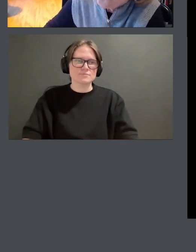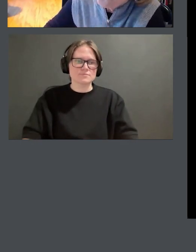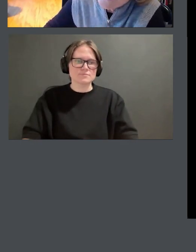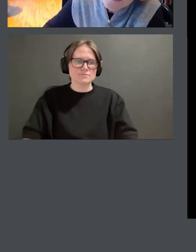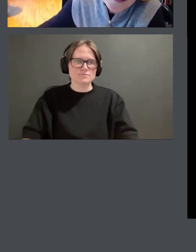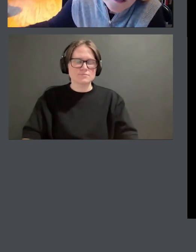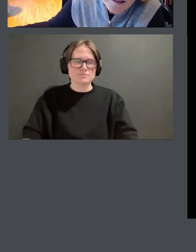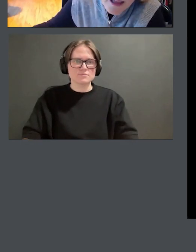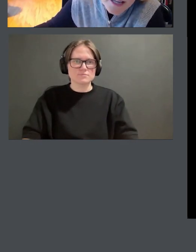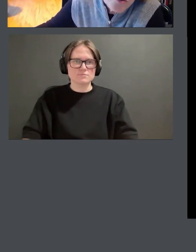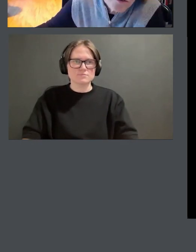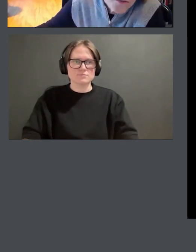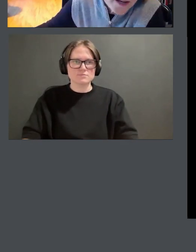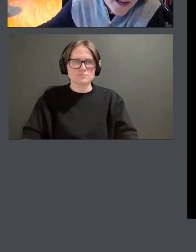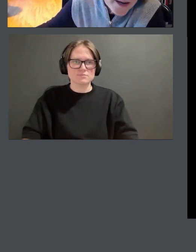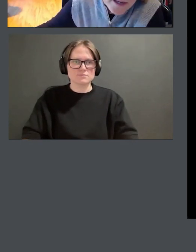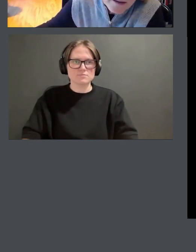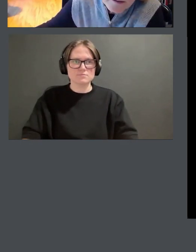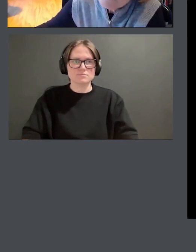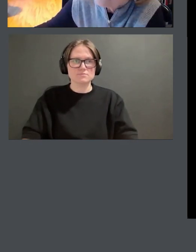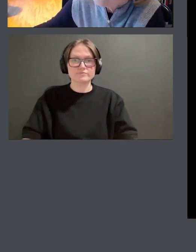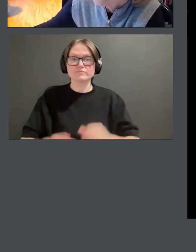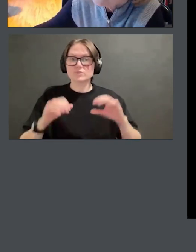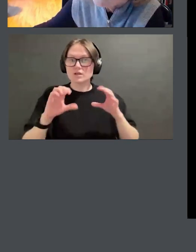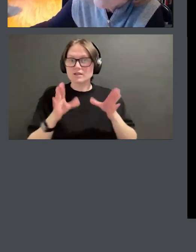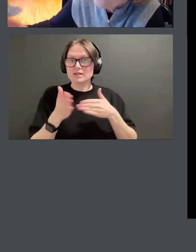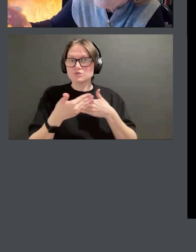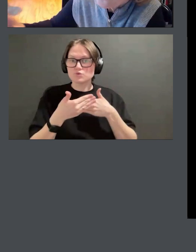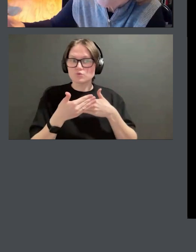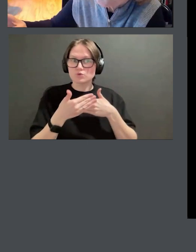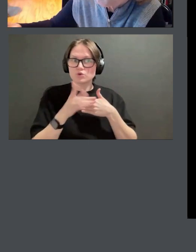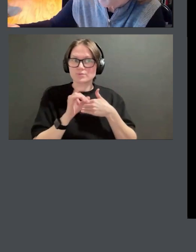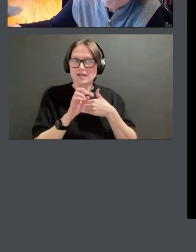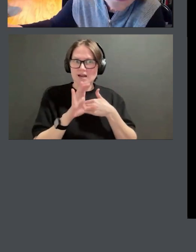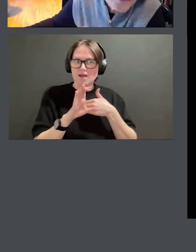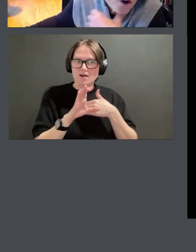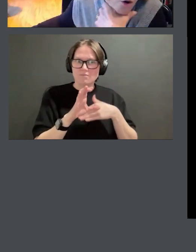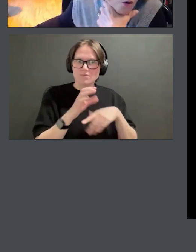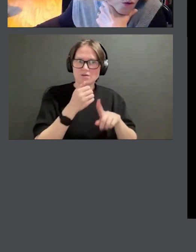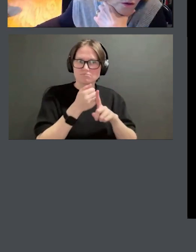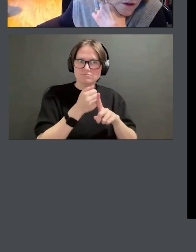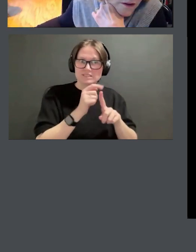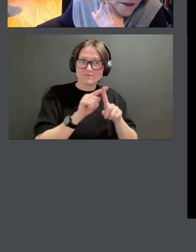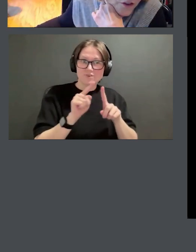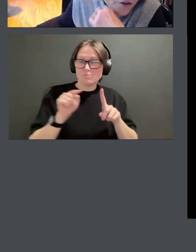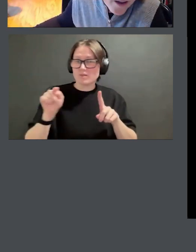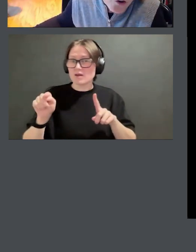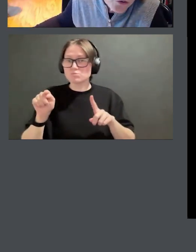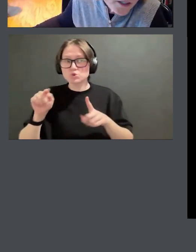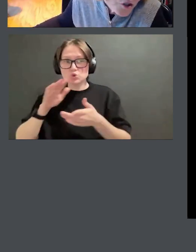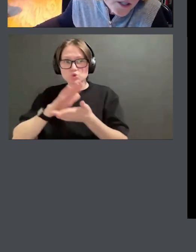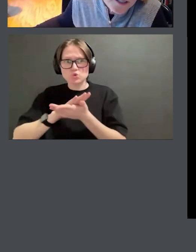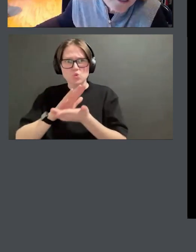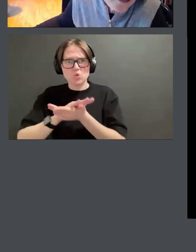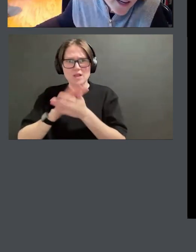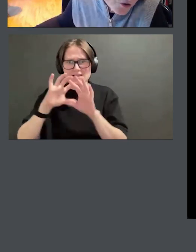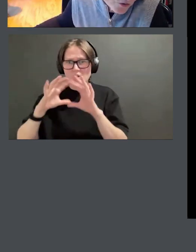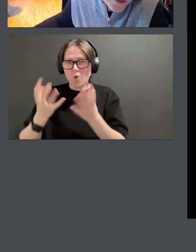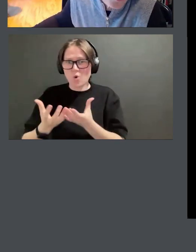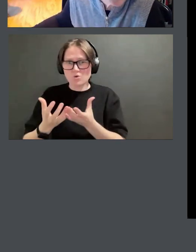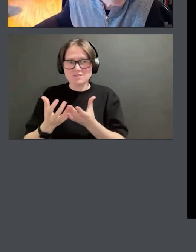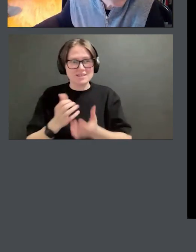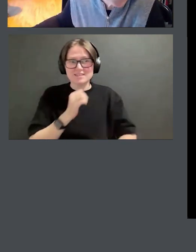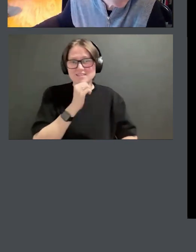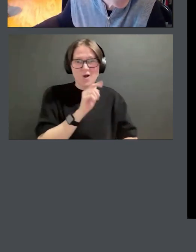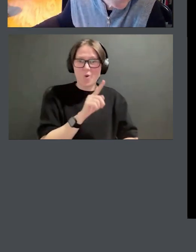not only is the classroom dynamic, but look at the school as a whole. They're not only just in the classroom.